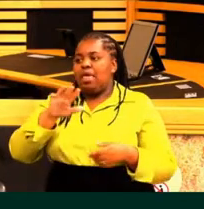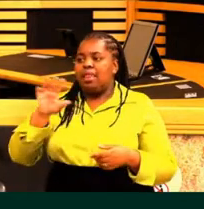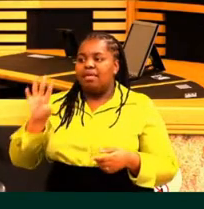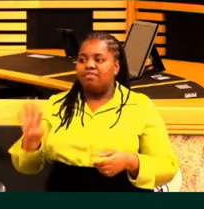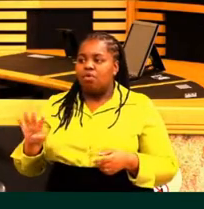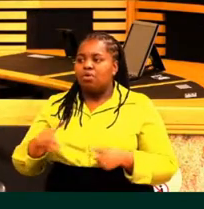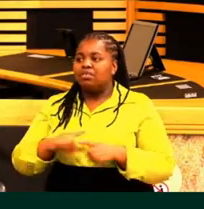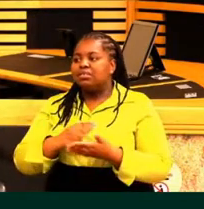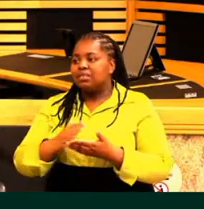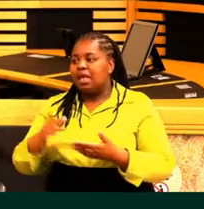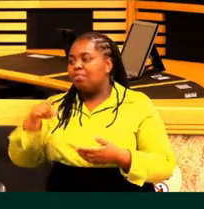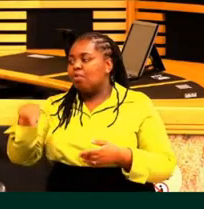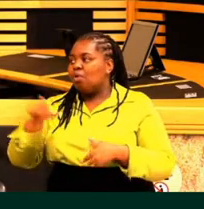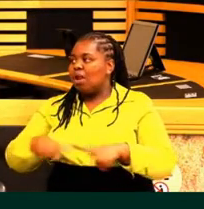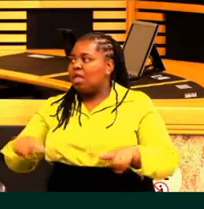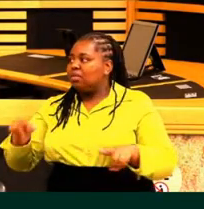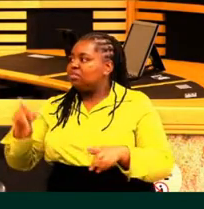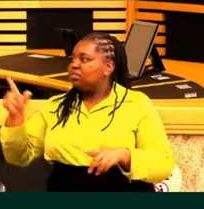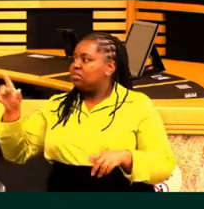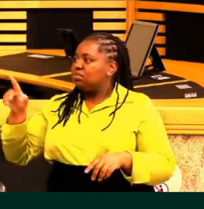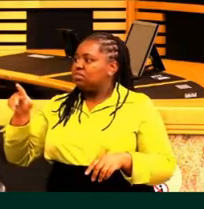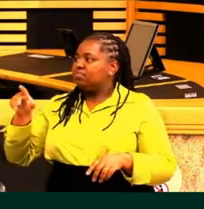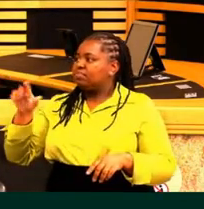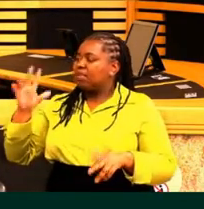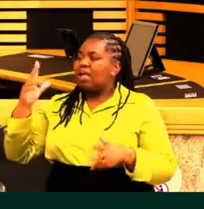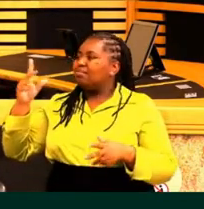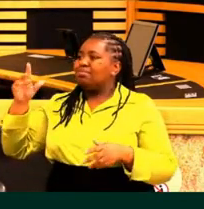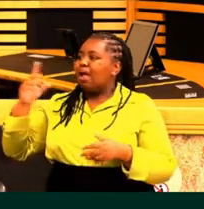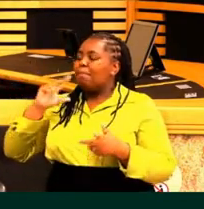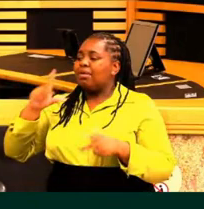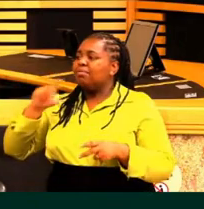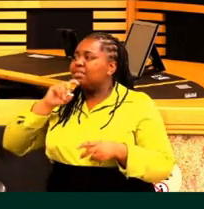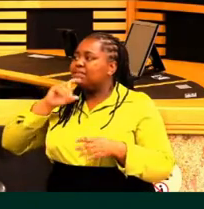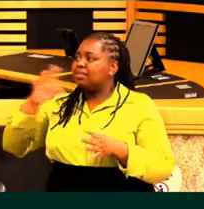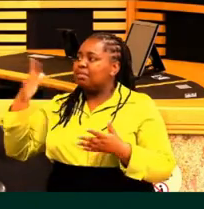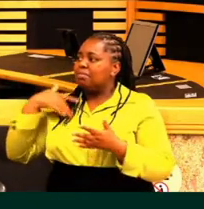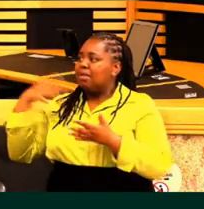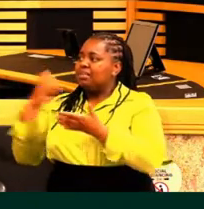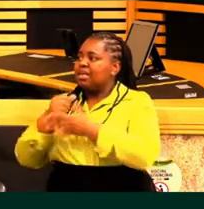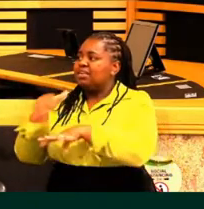some of those land are lying Farlow no one is using them foreign